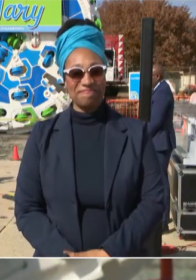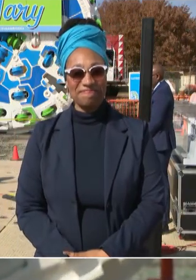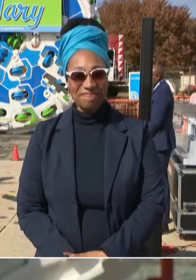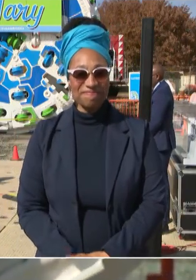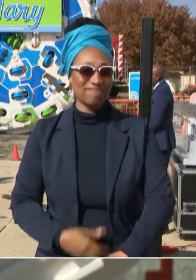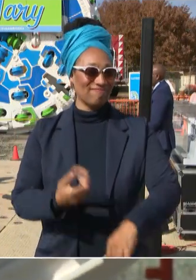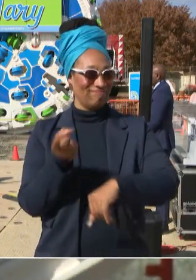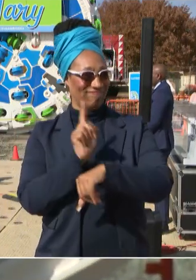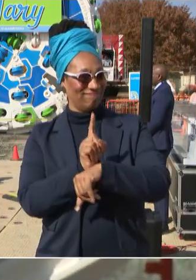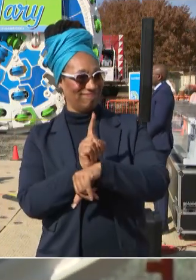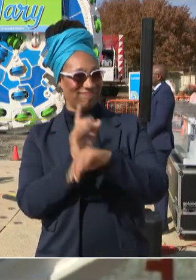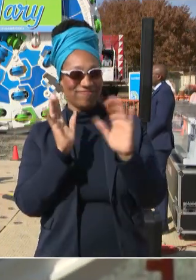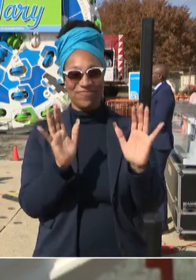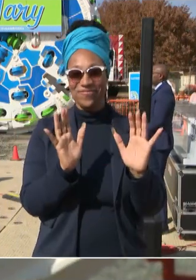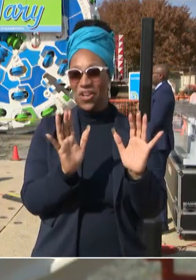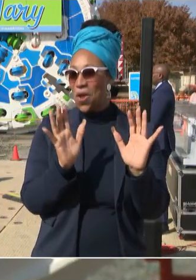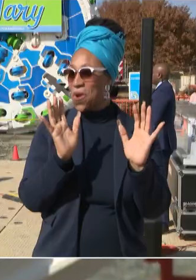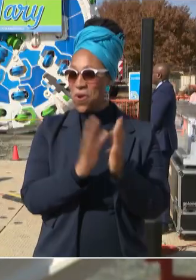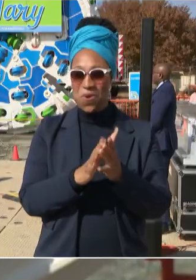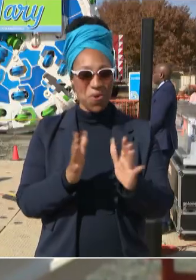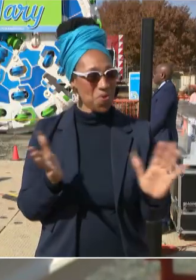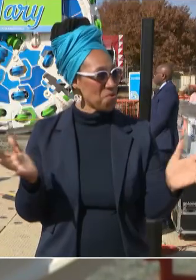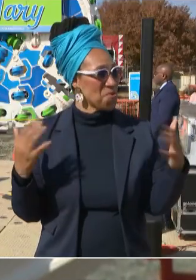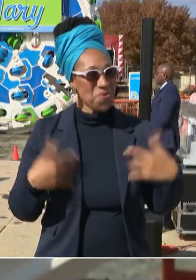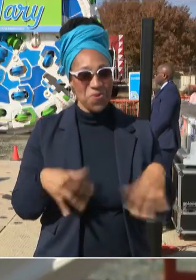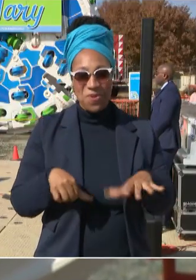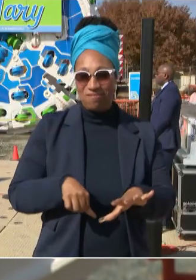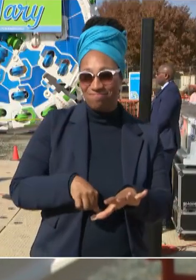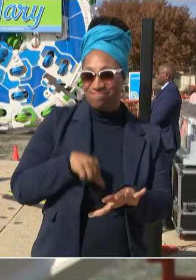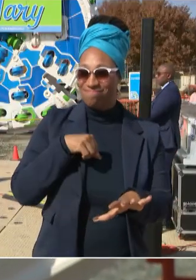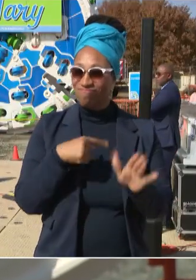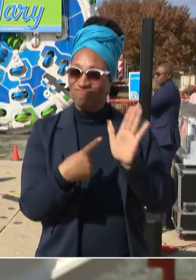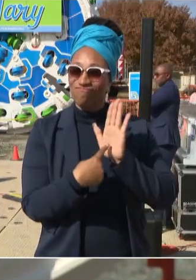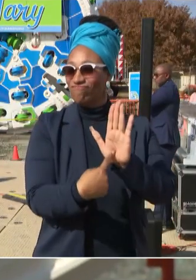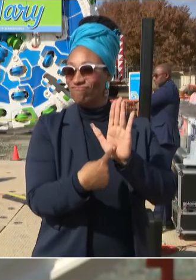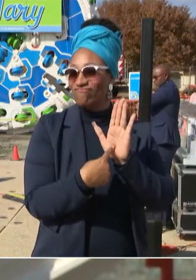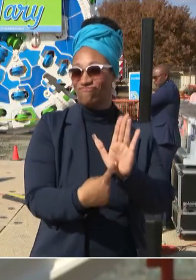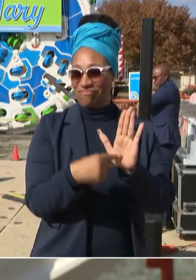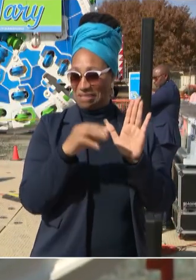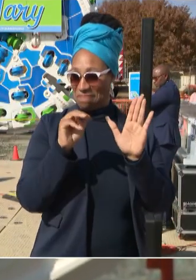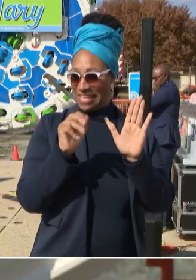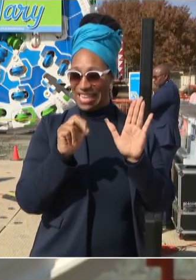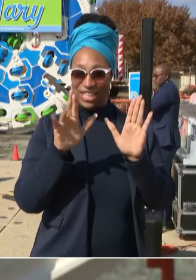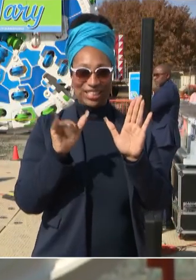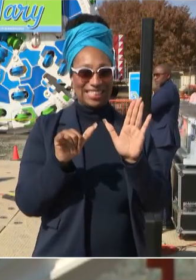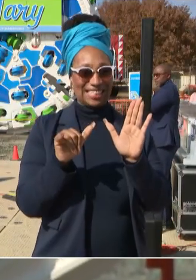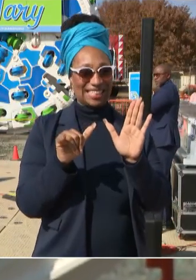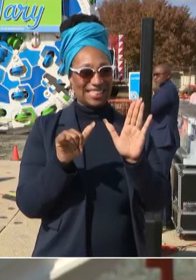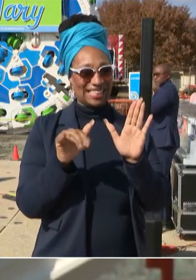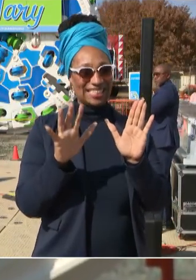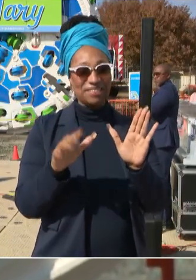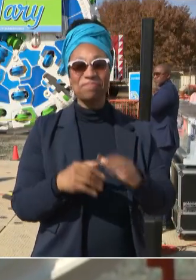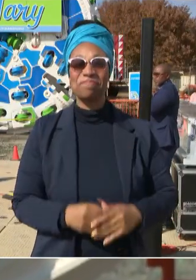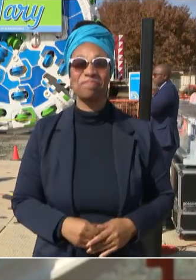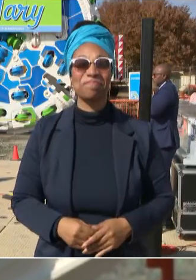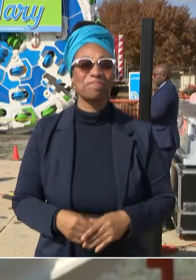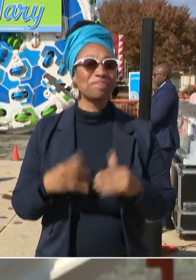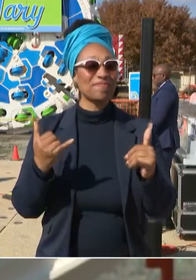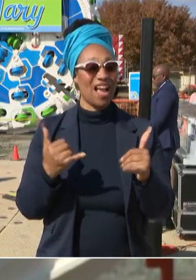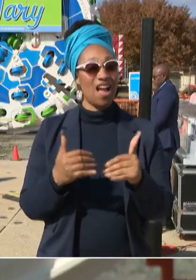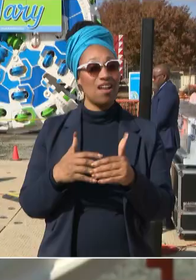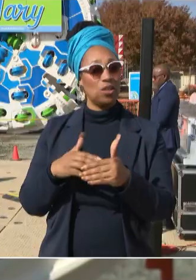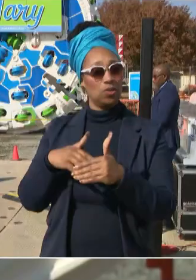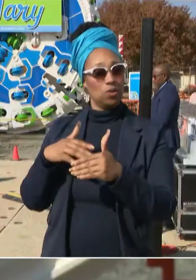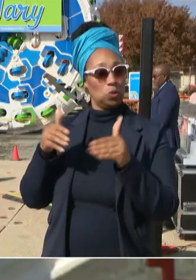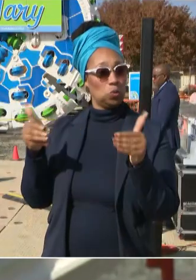We're going to keep this Proud Mary theme going on. So I now want to introduce you to a leader who manages the incredible technical